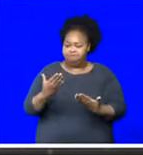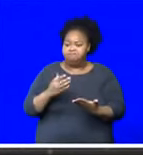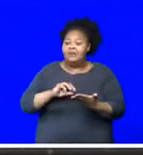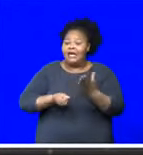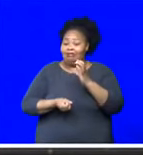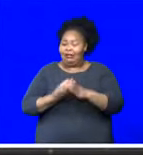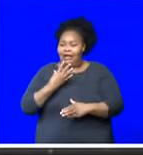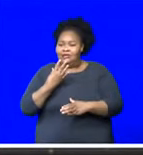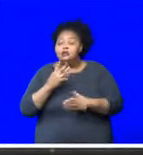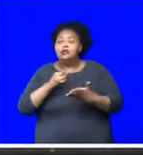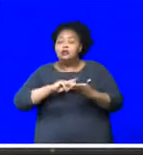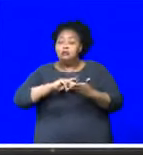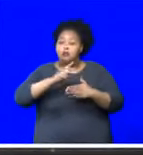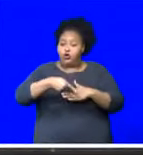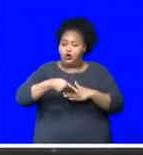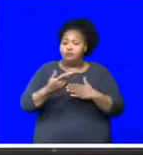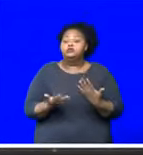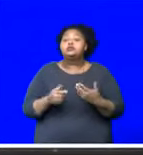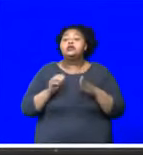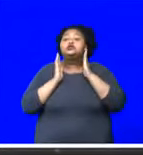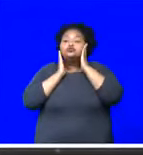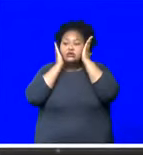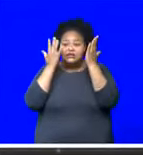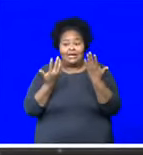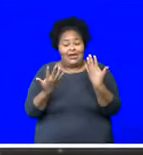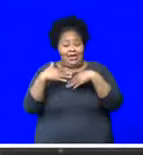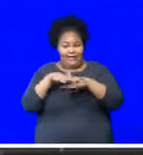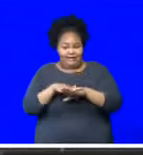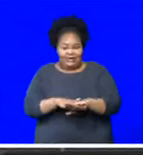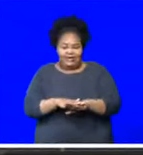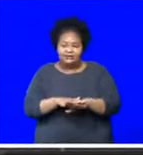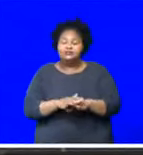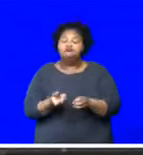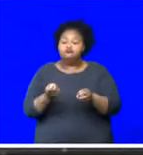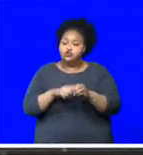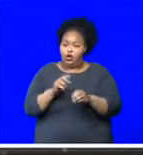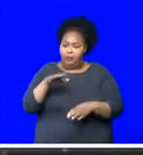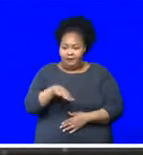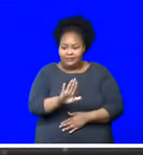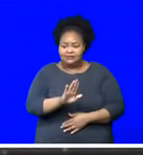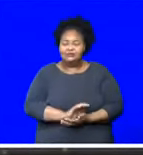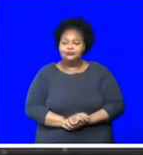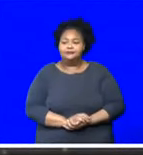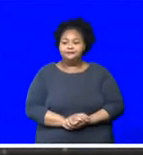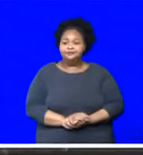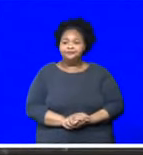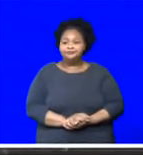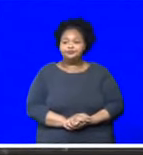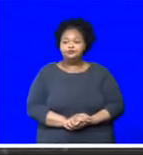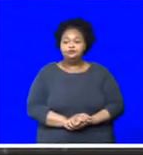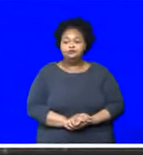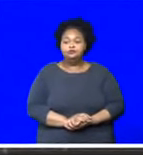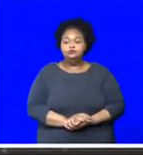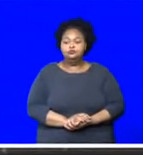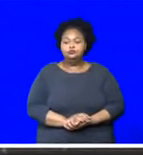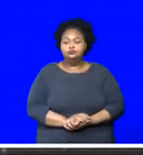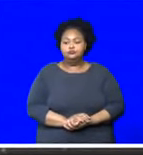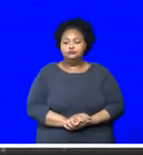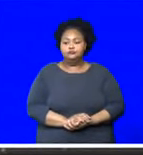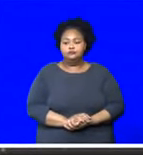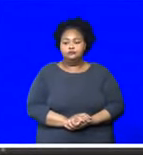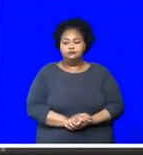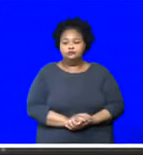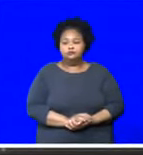drafting the Eswatini digital strategy in an effort to ensure inclusiveness and in defining the roles we all have to